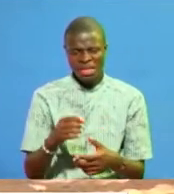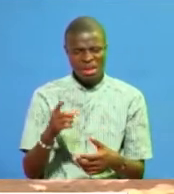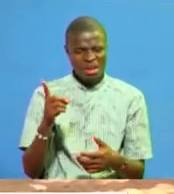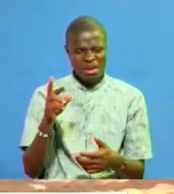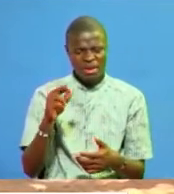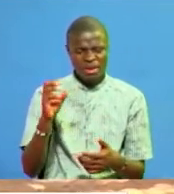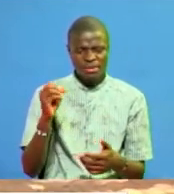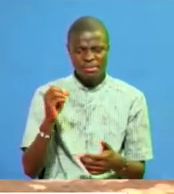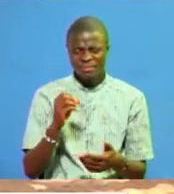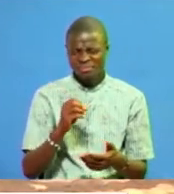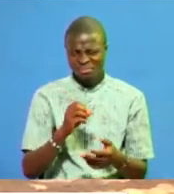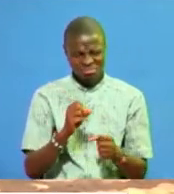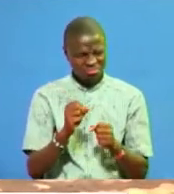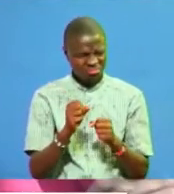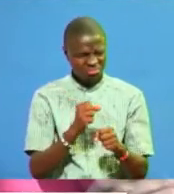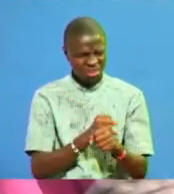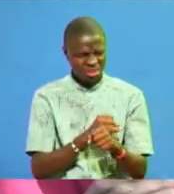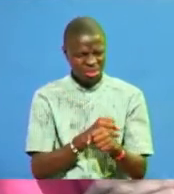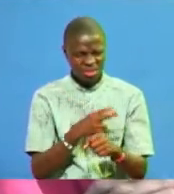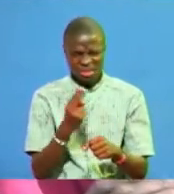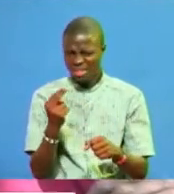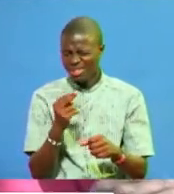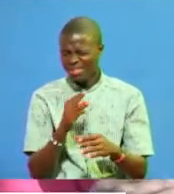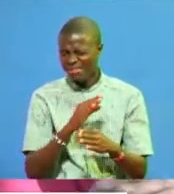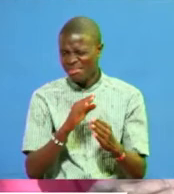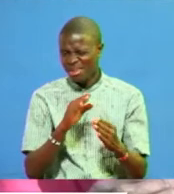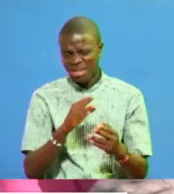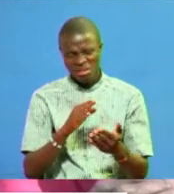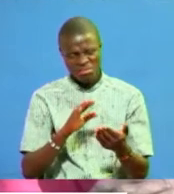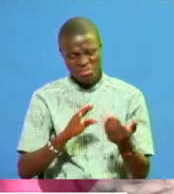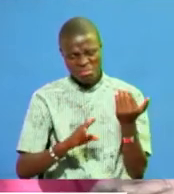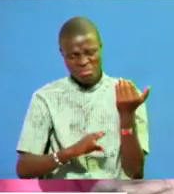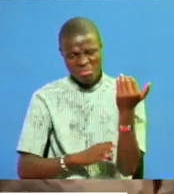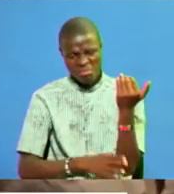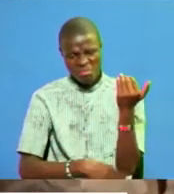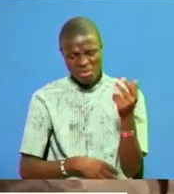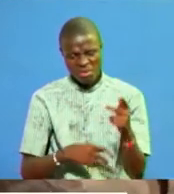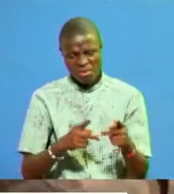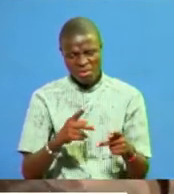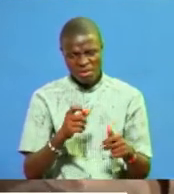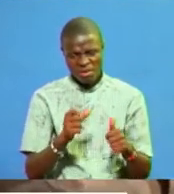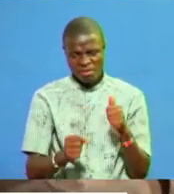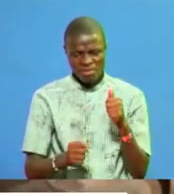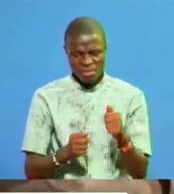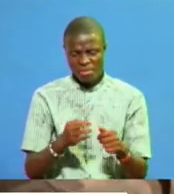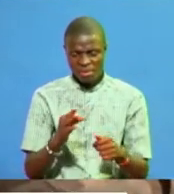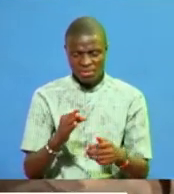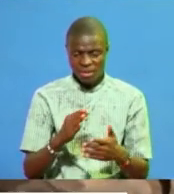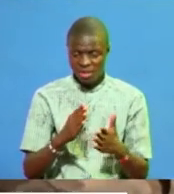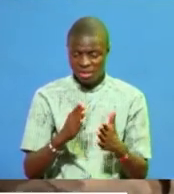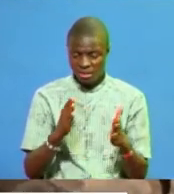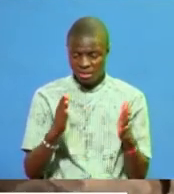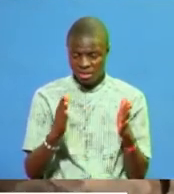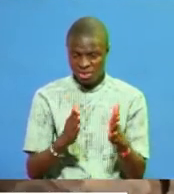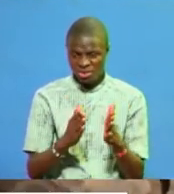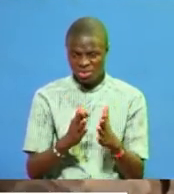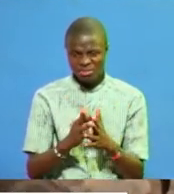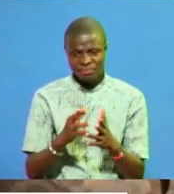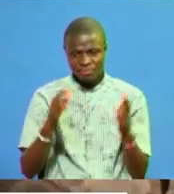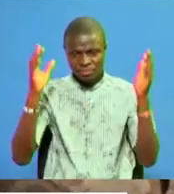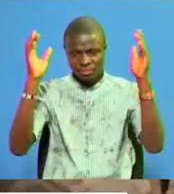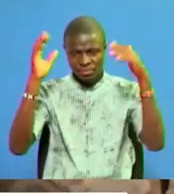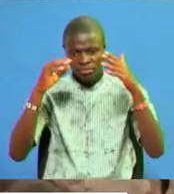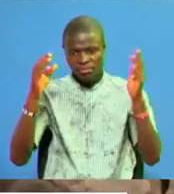country due to the late onset and poor performance of much anticipated October to December 2022 short rains, coupled with four